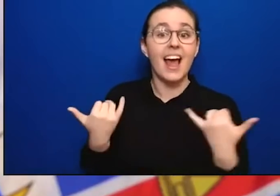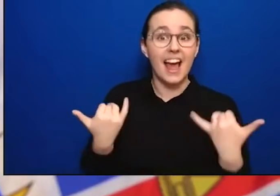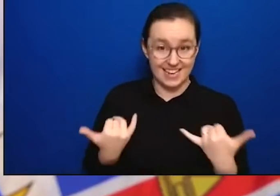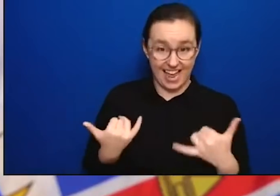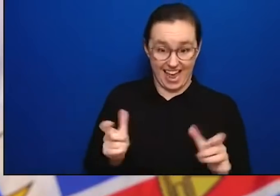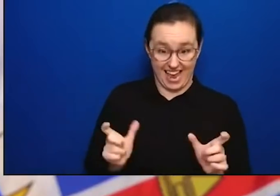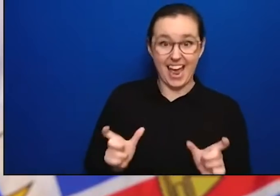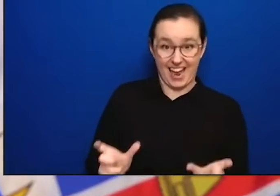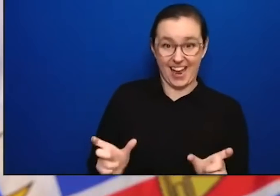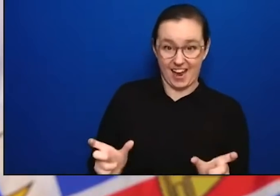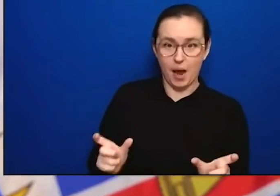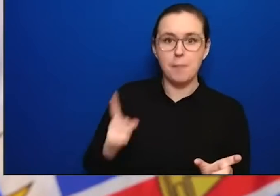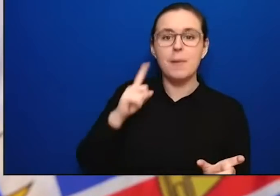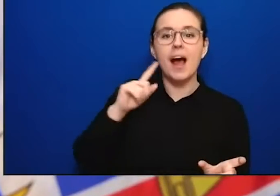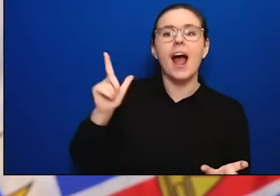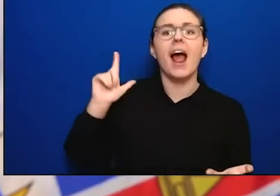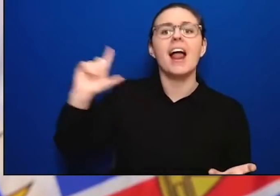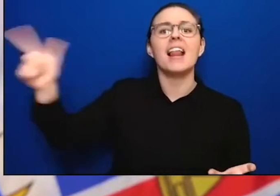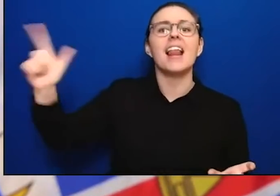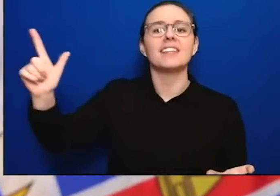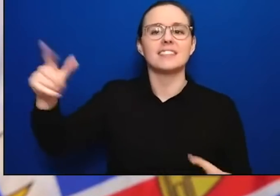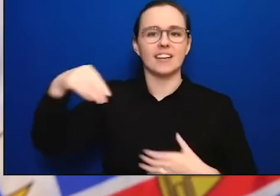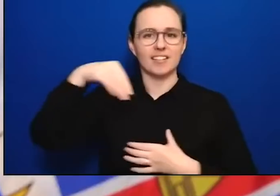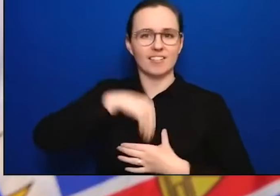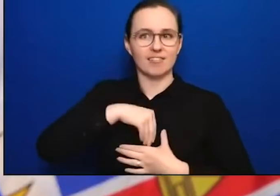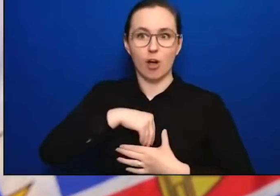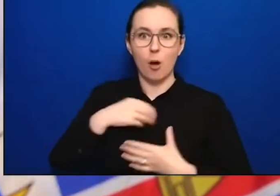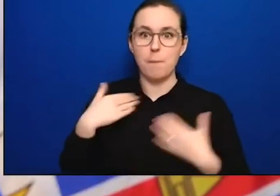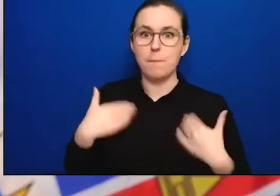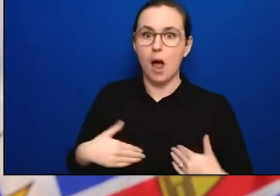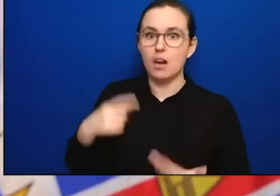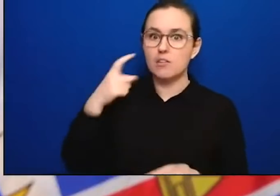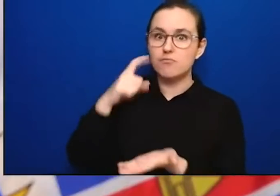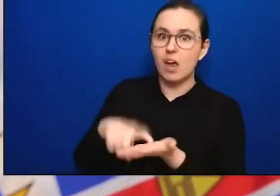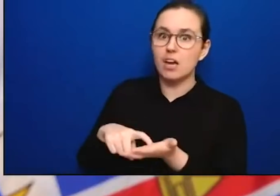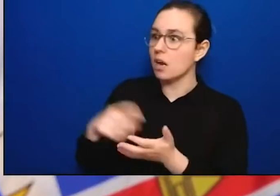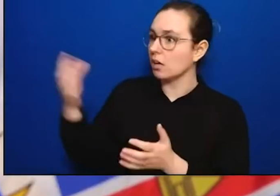protect us for now, but also to make sure that we're giving the best